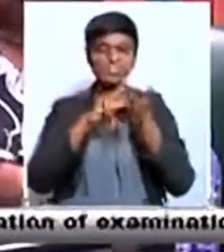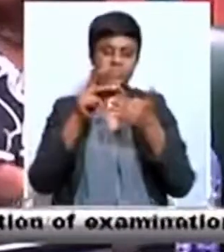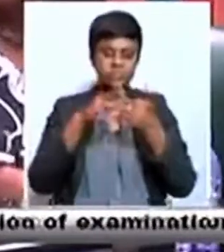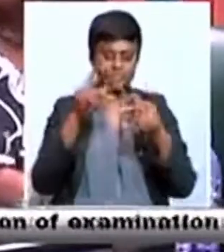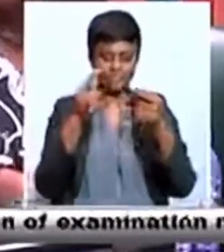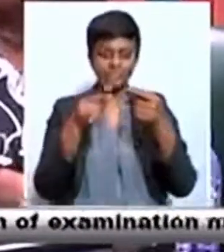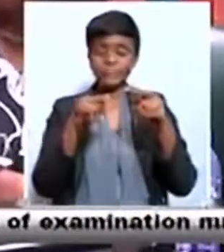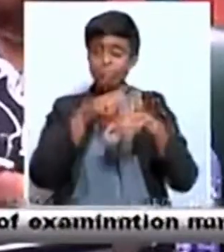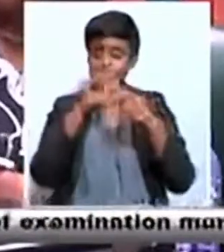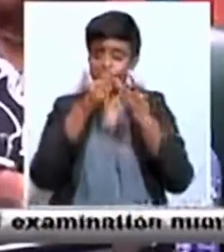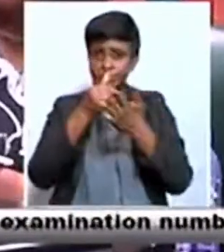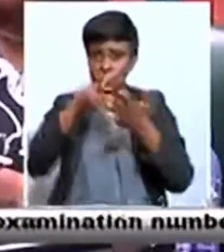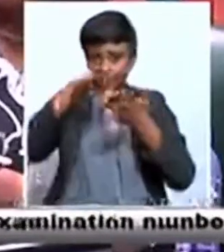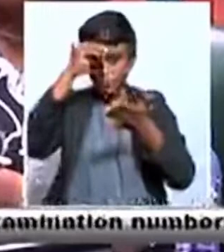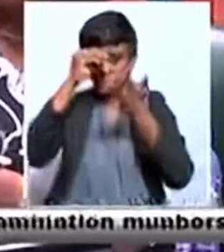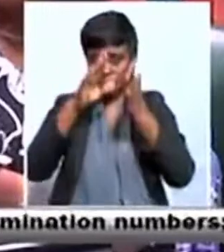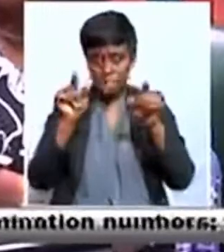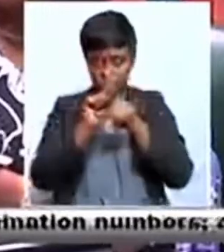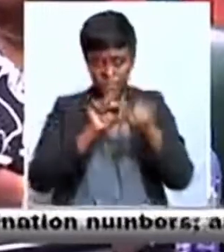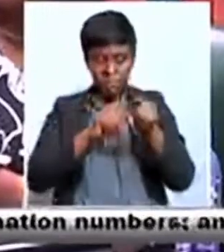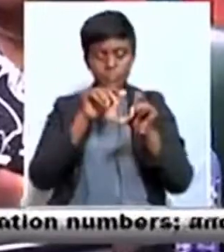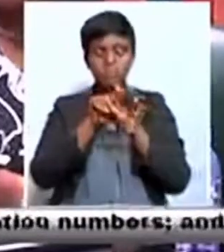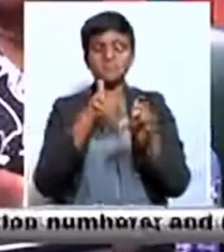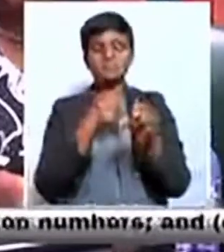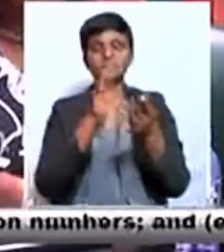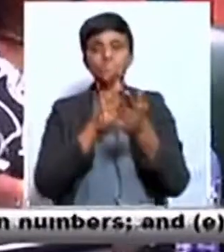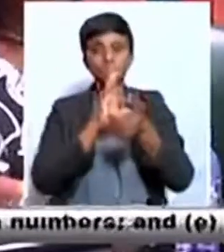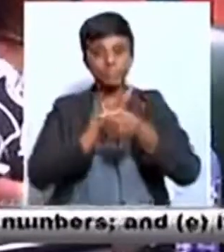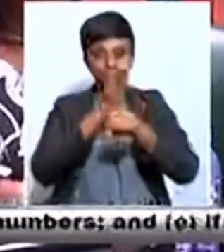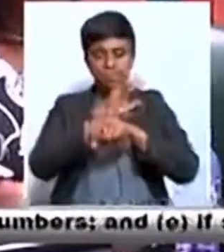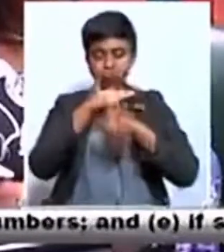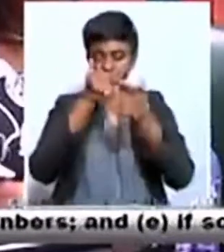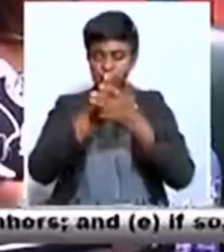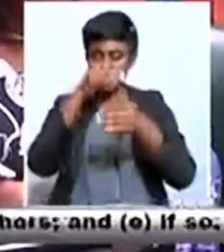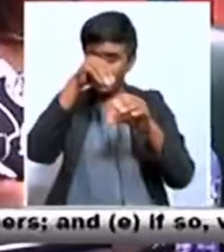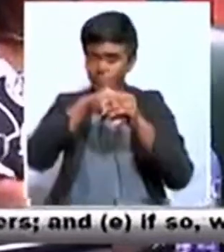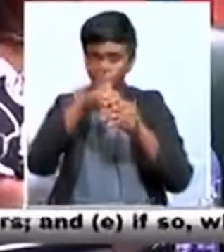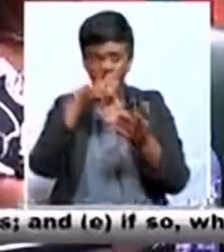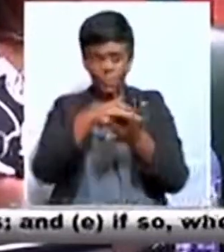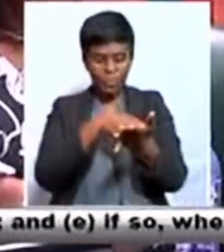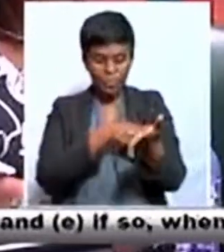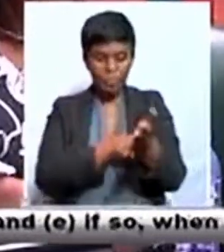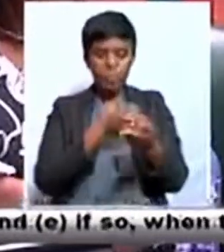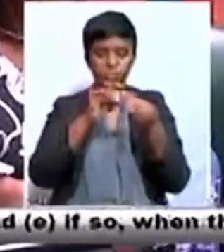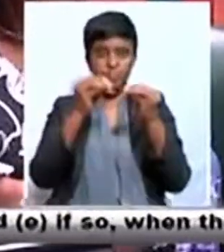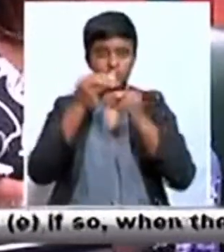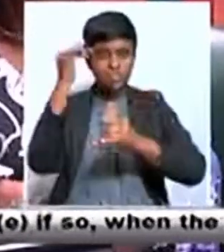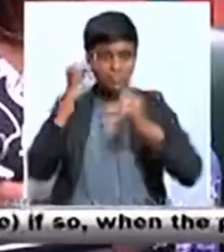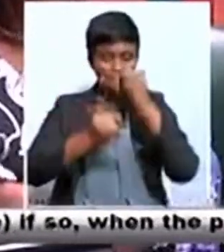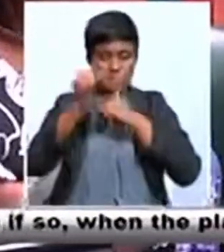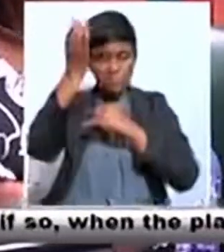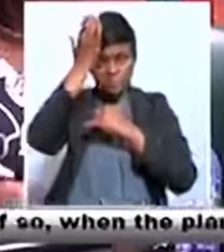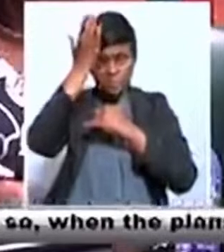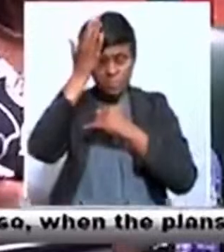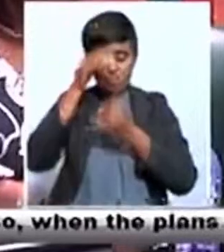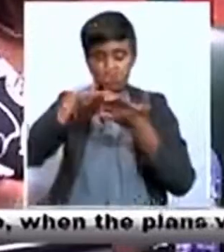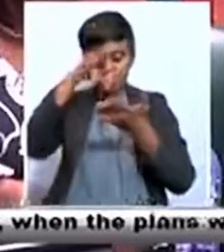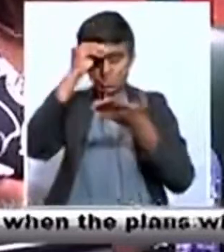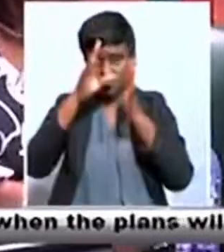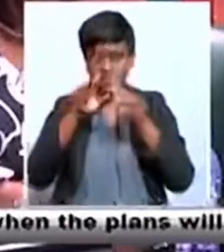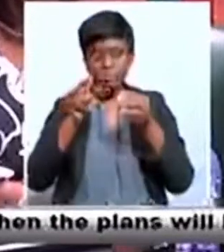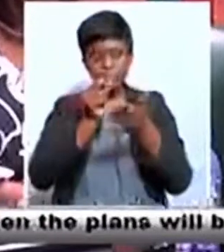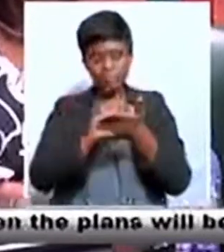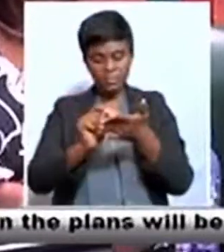types of learners are catered for. Once an internal examination number expires, the learner can still write the examination as